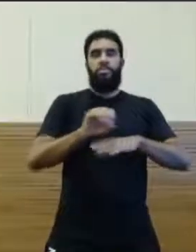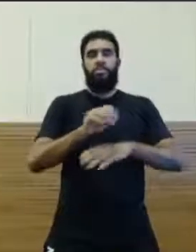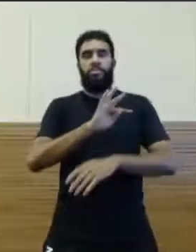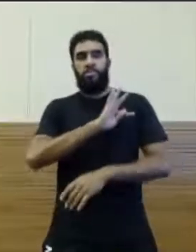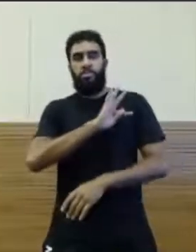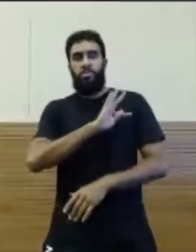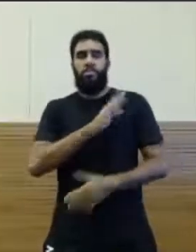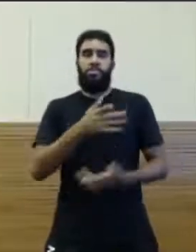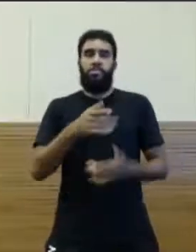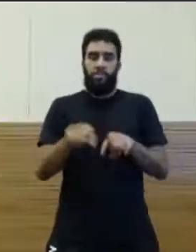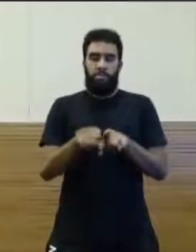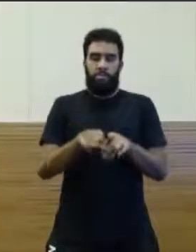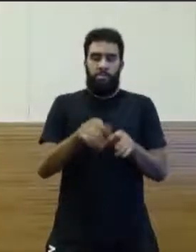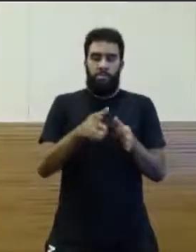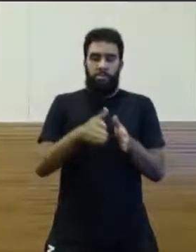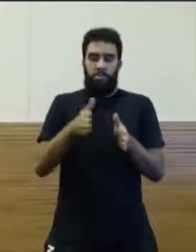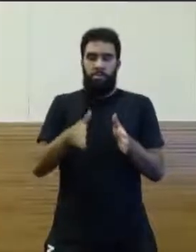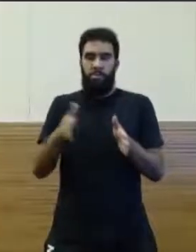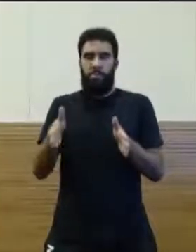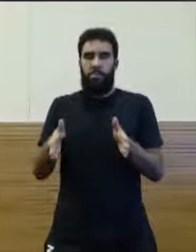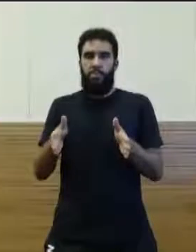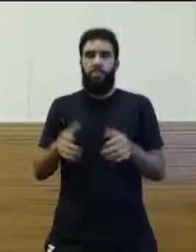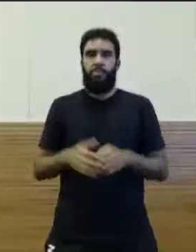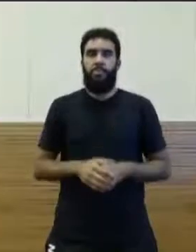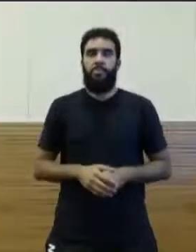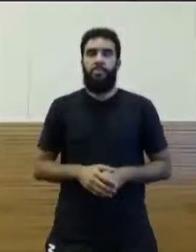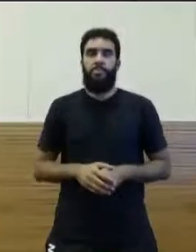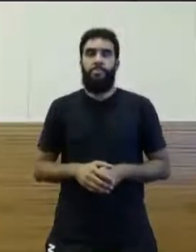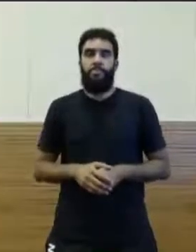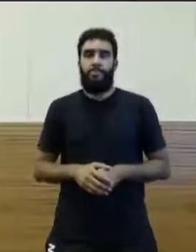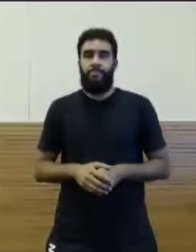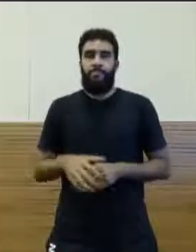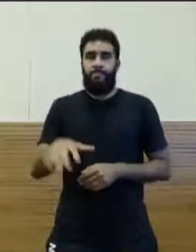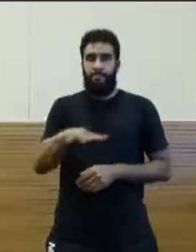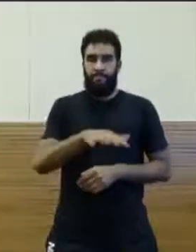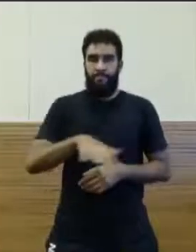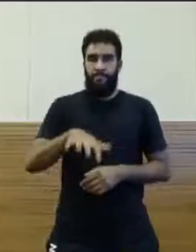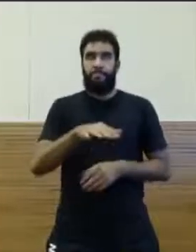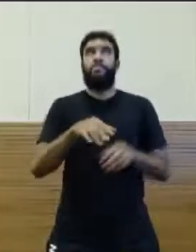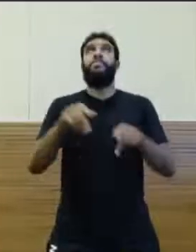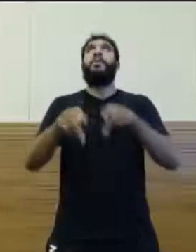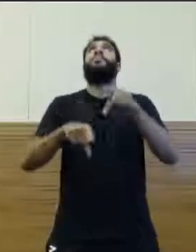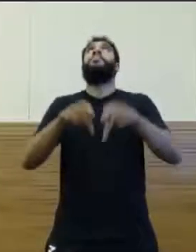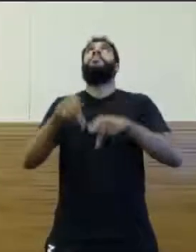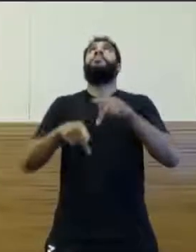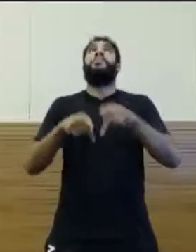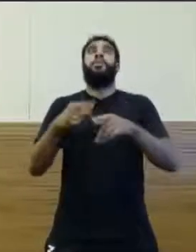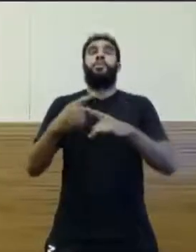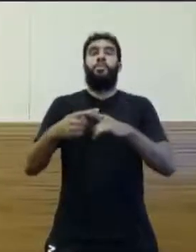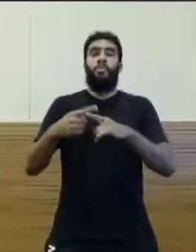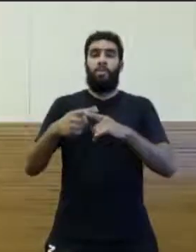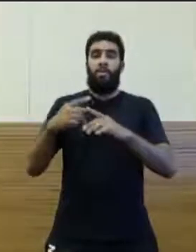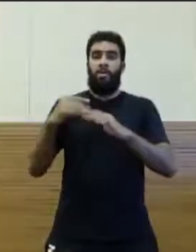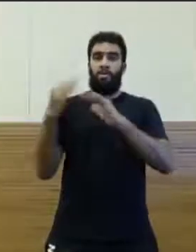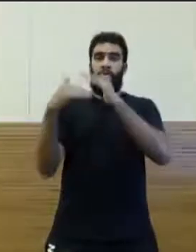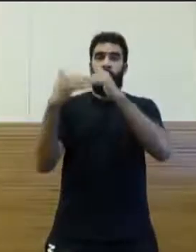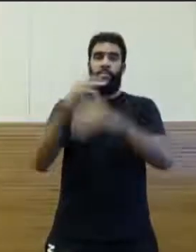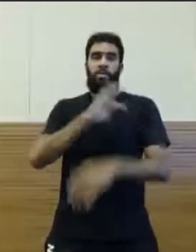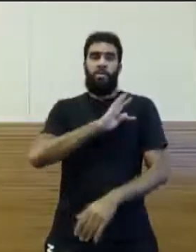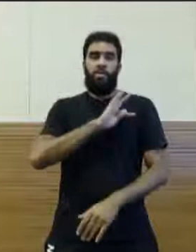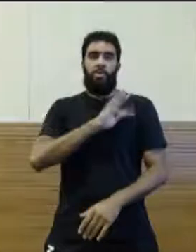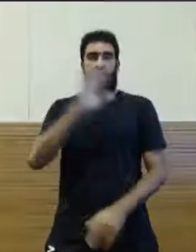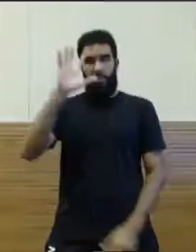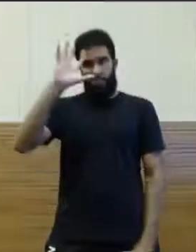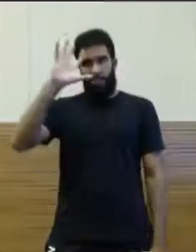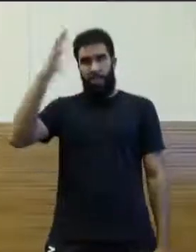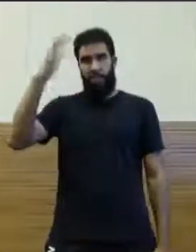We had workshop for technical construction, also a process for validation with the population